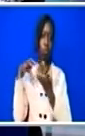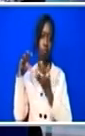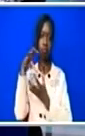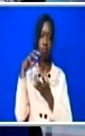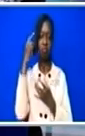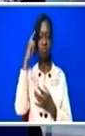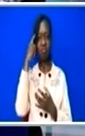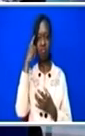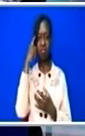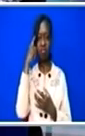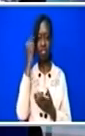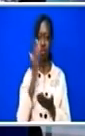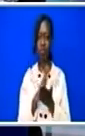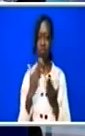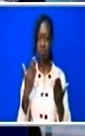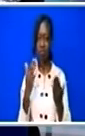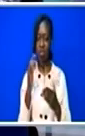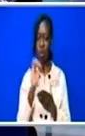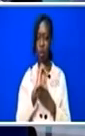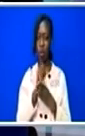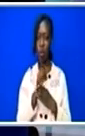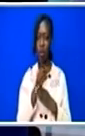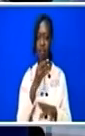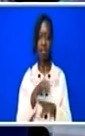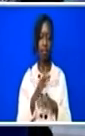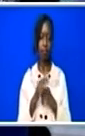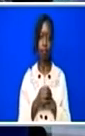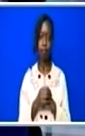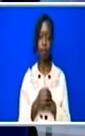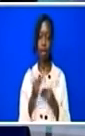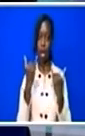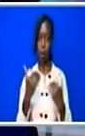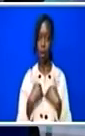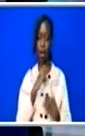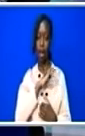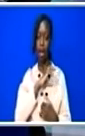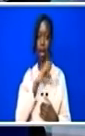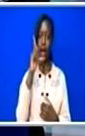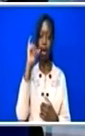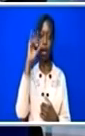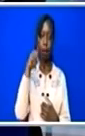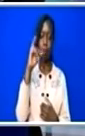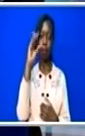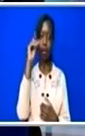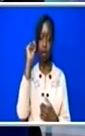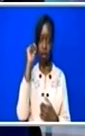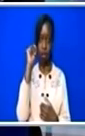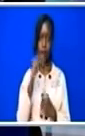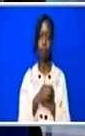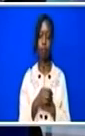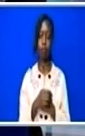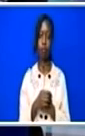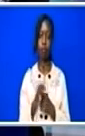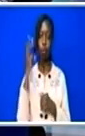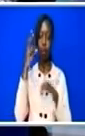real things? Yes. Okay. Yeah. So then we have the properties of lipids, and I will take you through these properties of lipids very